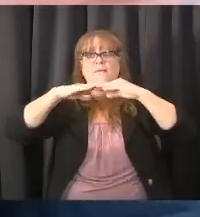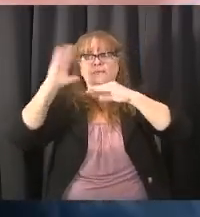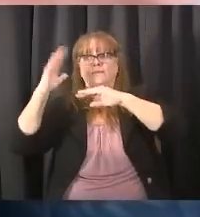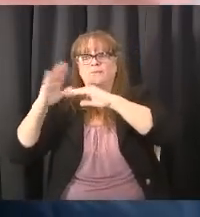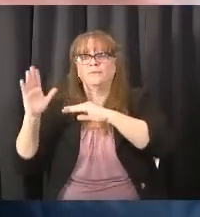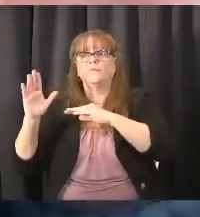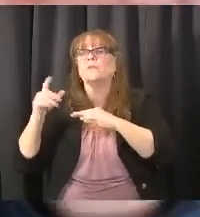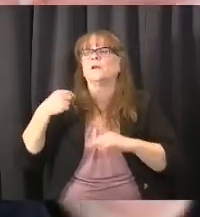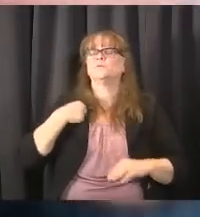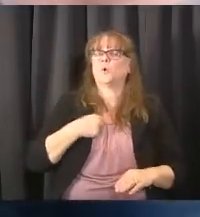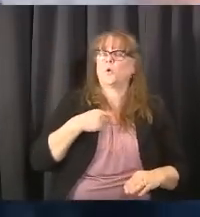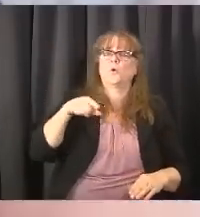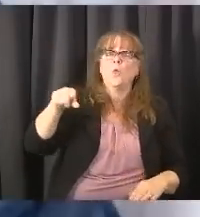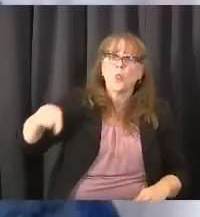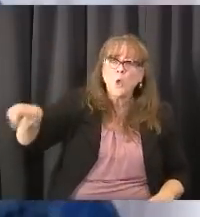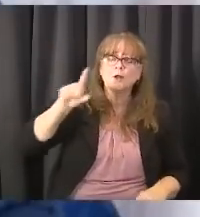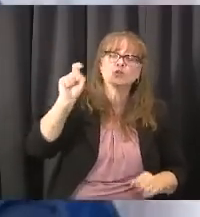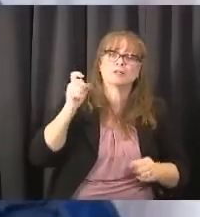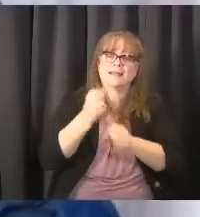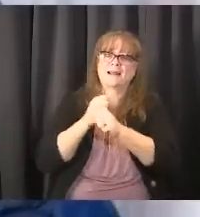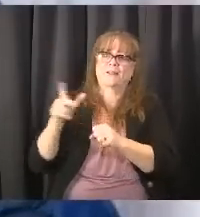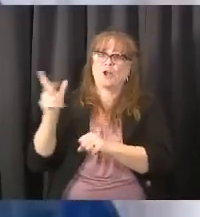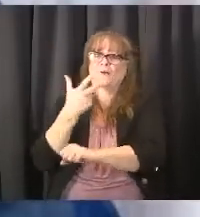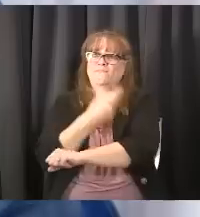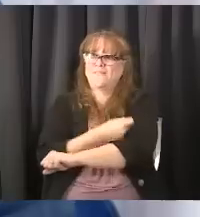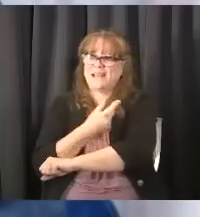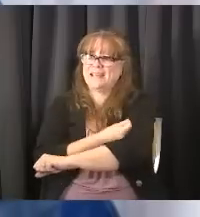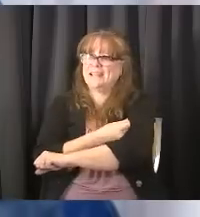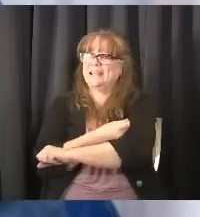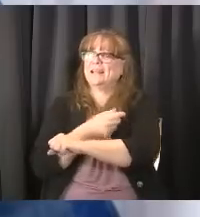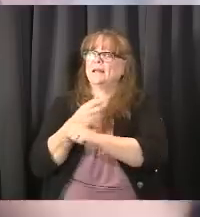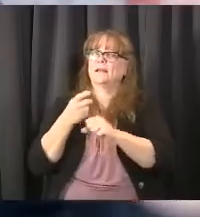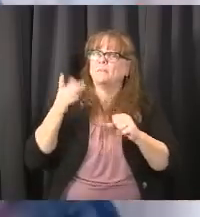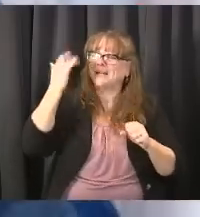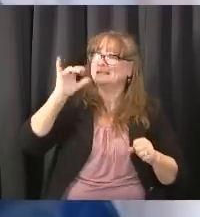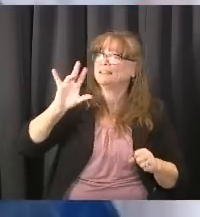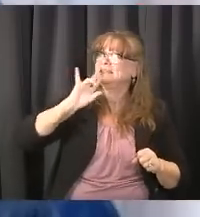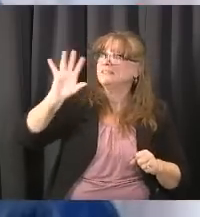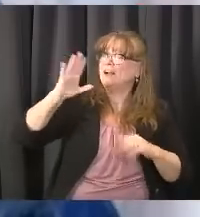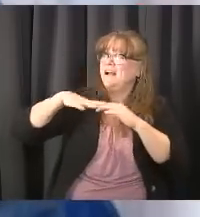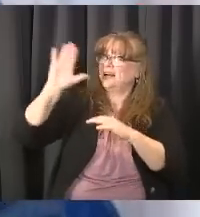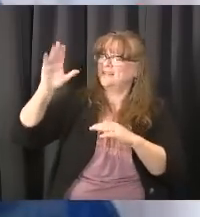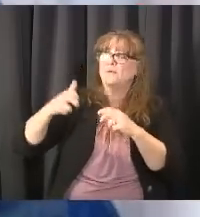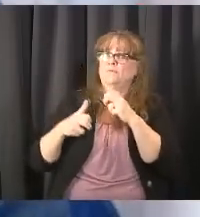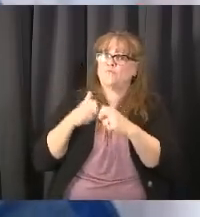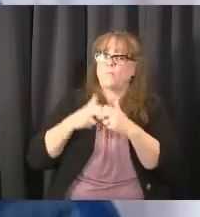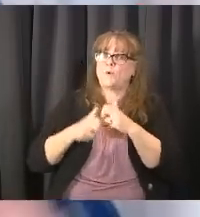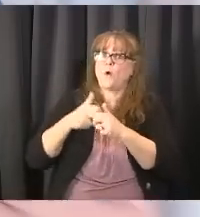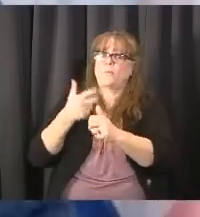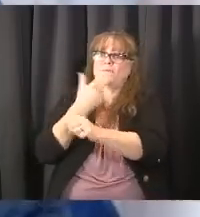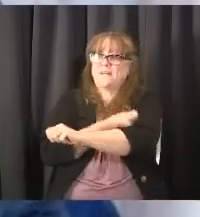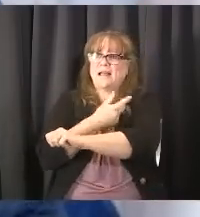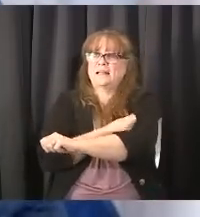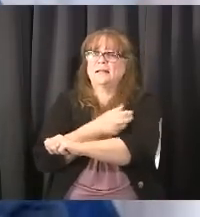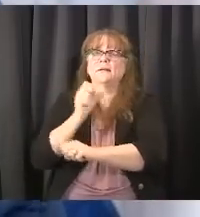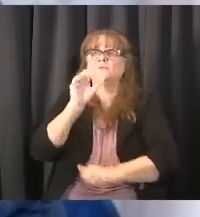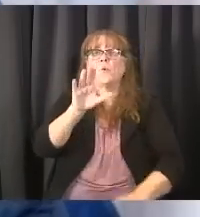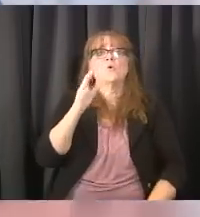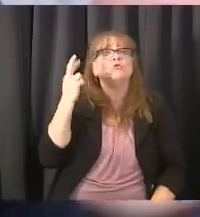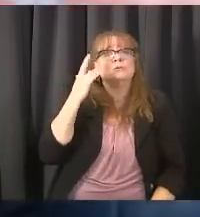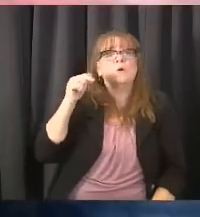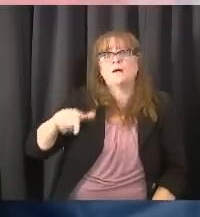a clog in the system that delayed vaccines from being administered. One of the reasons Colorado is one of the top states in the nation for successful